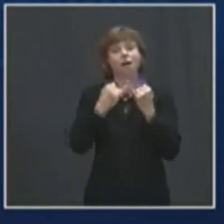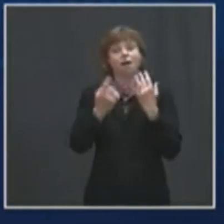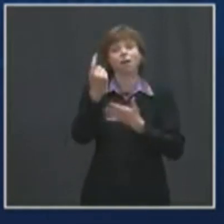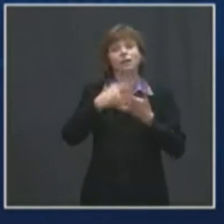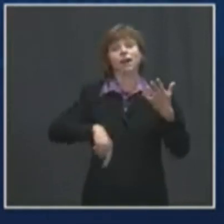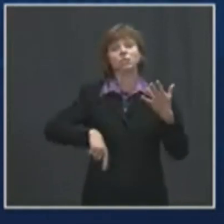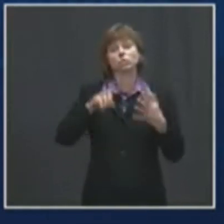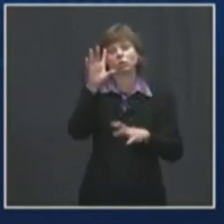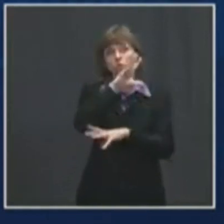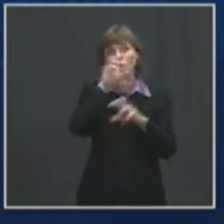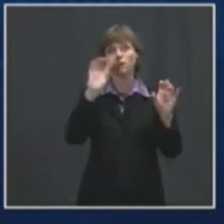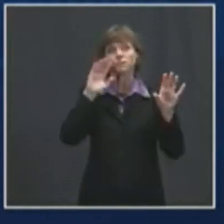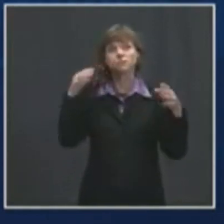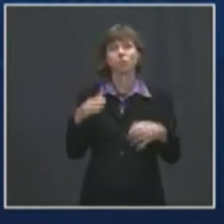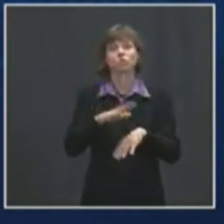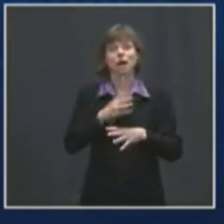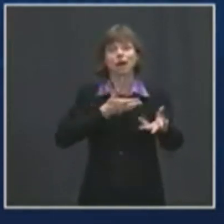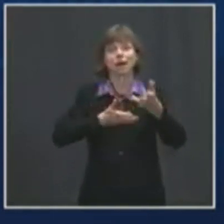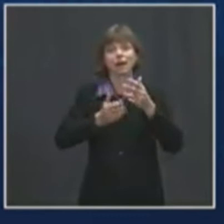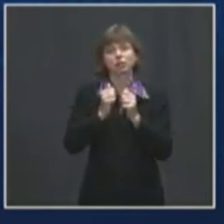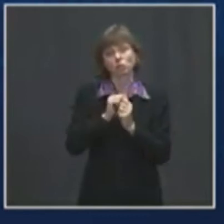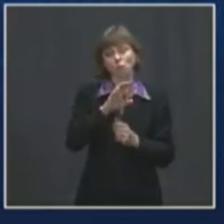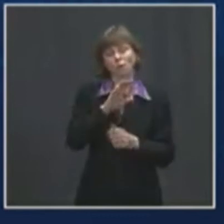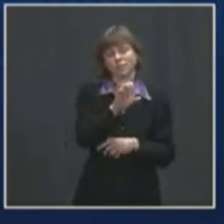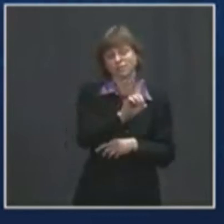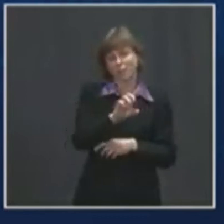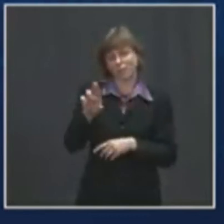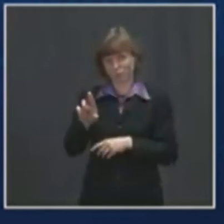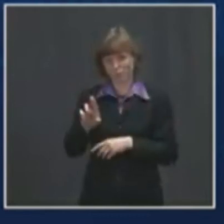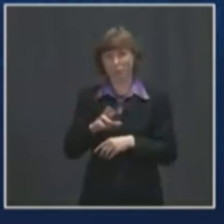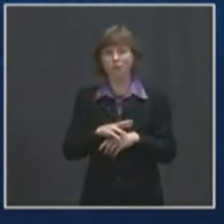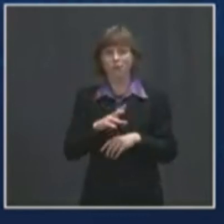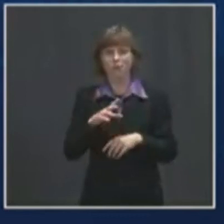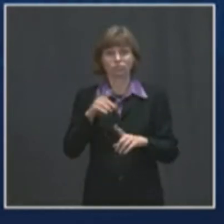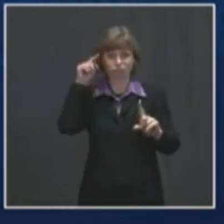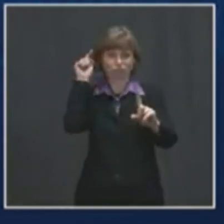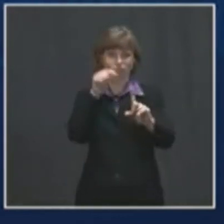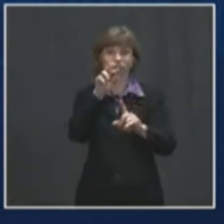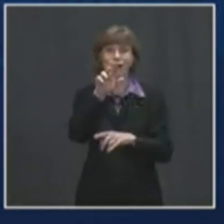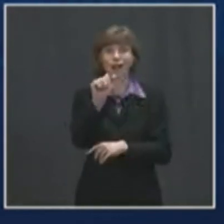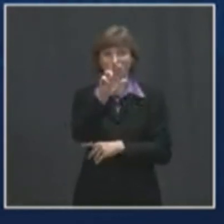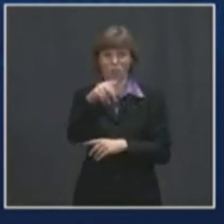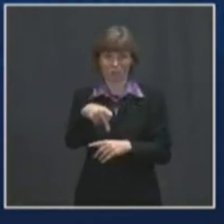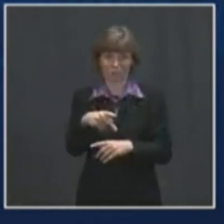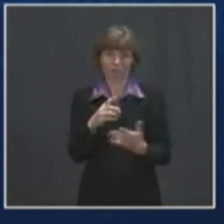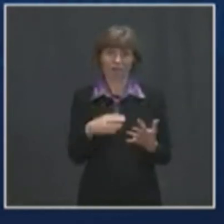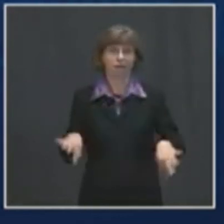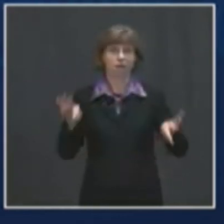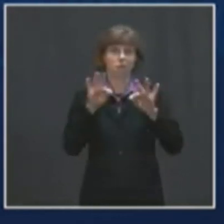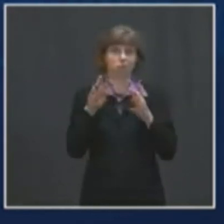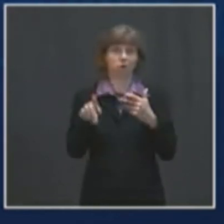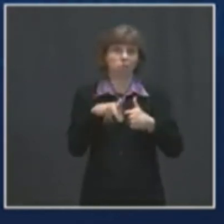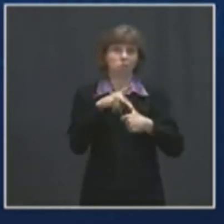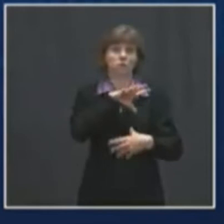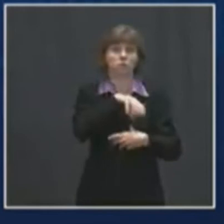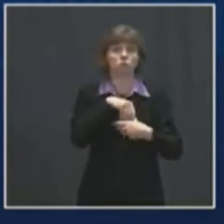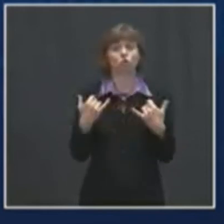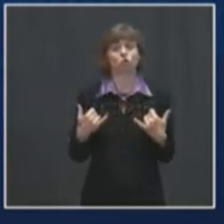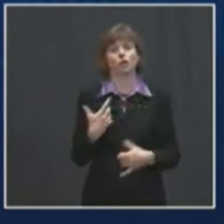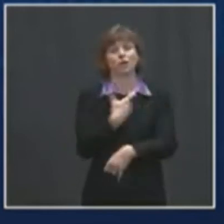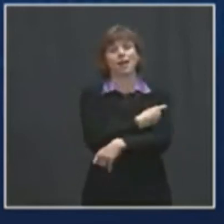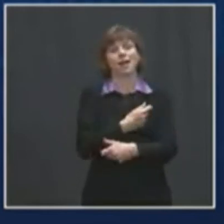focused on engaging with bipartisan groups on the American Rescue Plan and other key priorities, including current vaccine